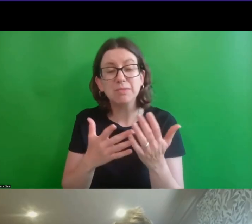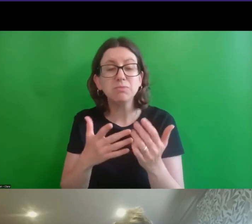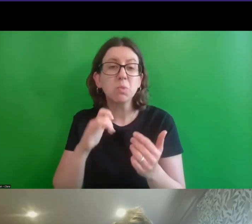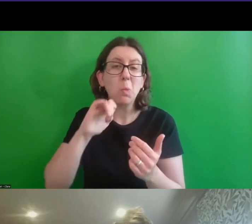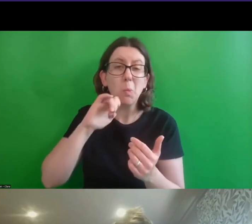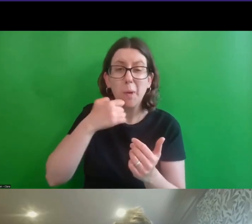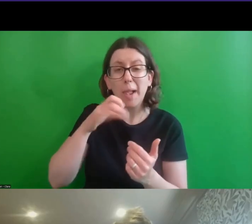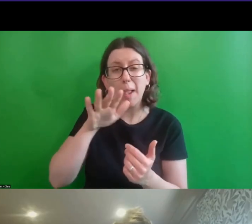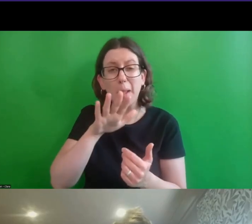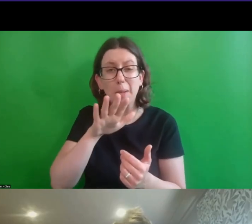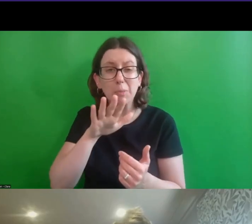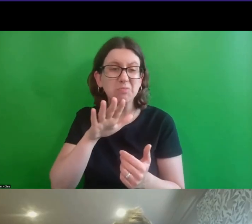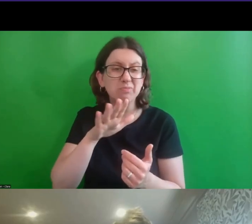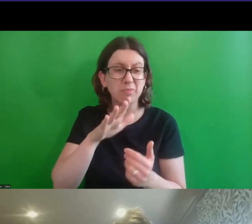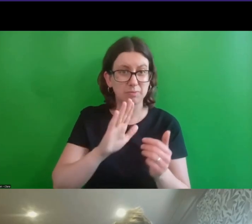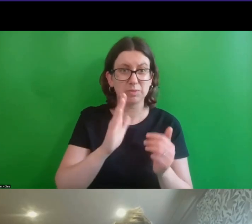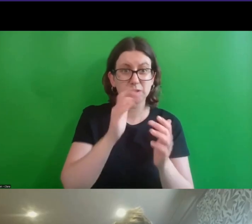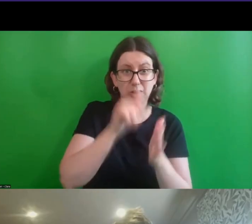40 minutes